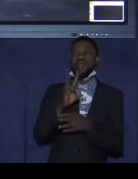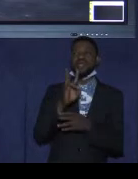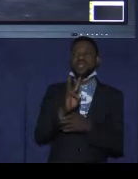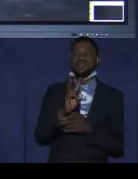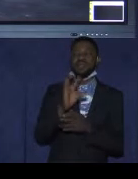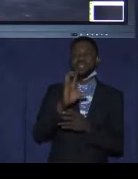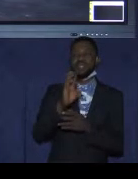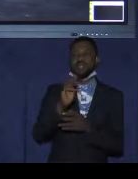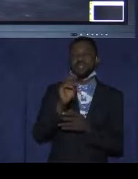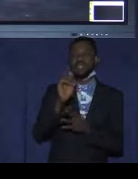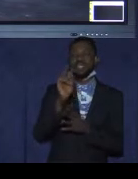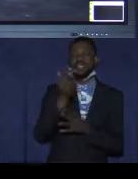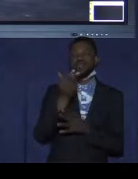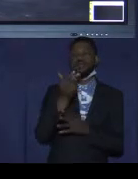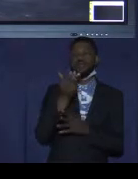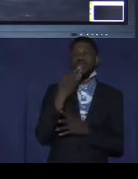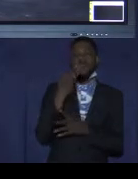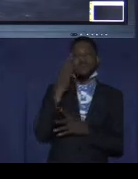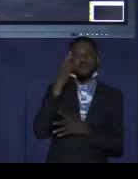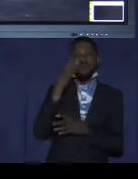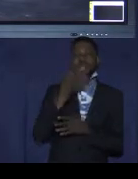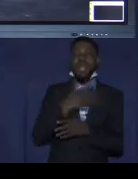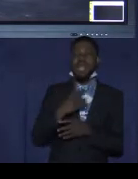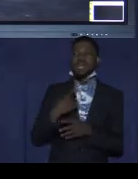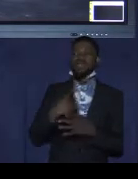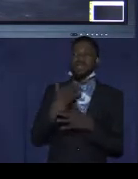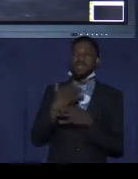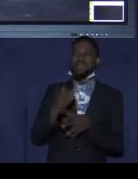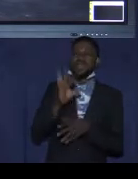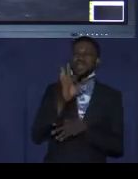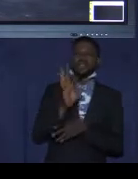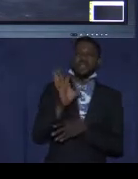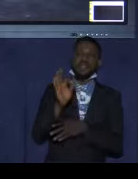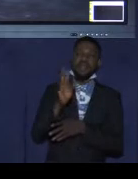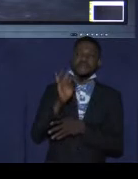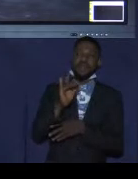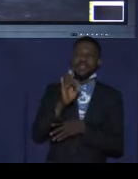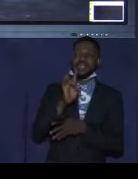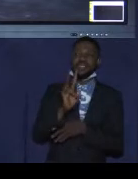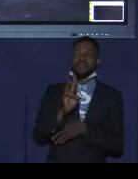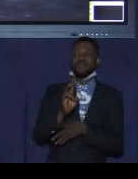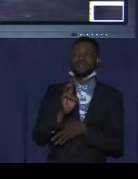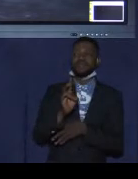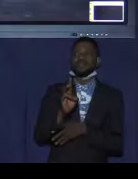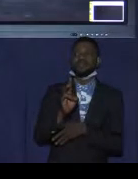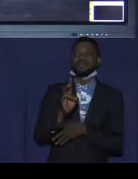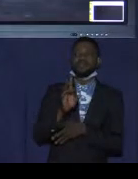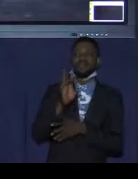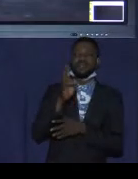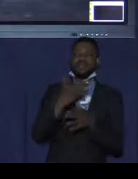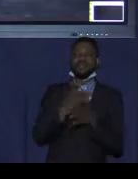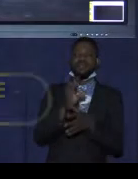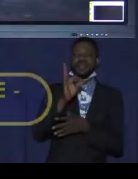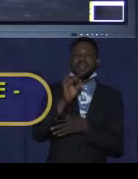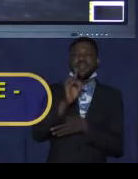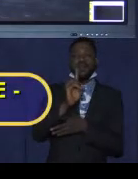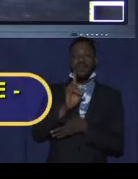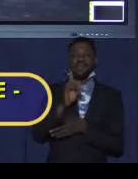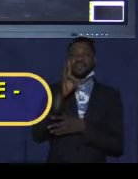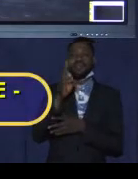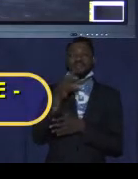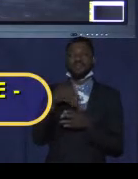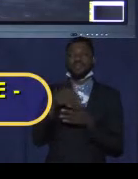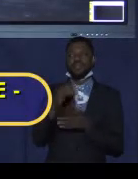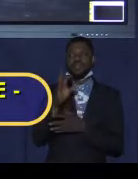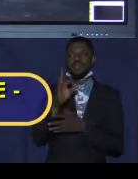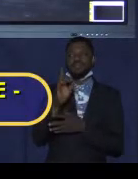over 7 centimeter cubed. Of course. And then we divide 99 by 7. 7 goes in 9 one time. 7 goes